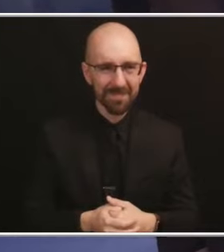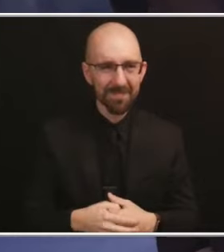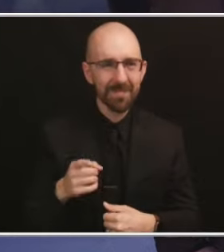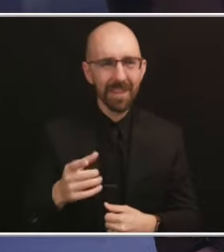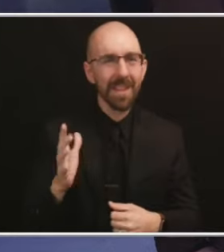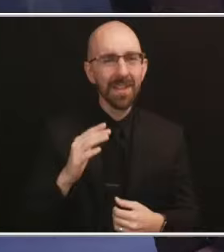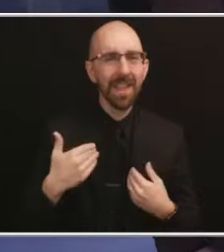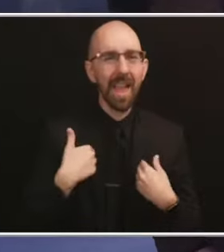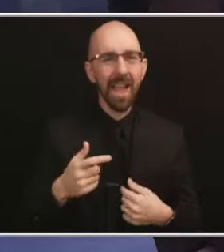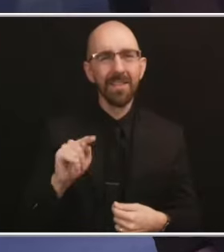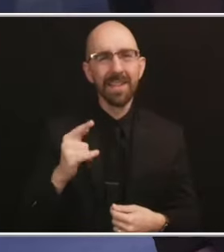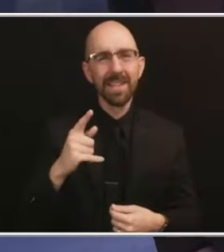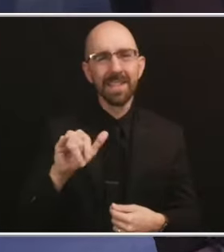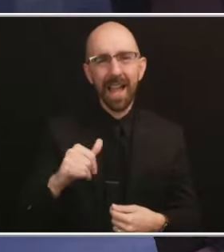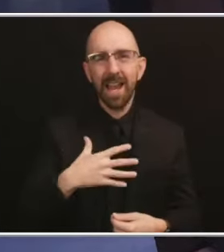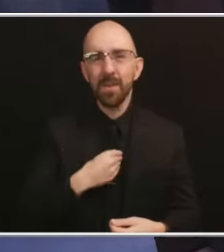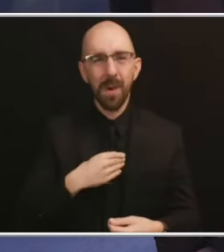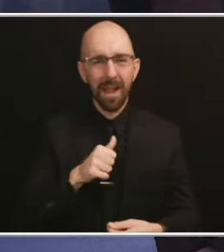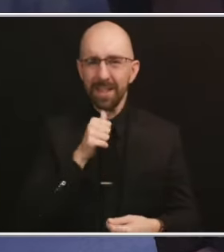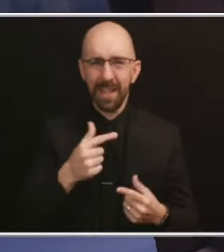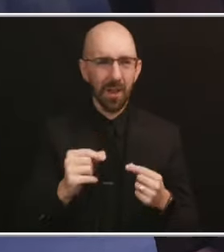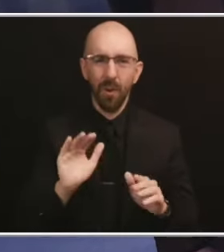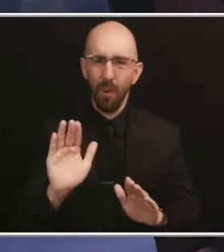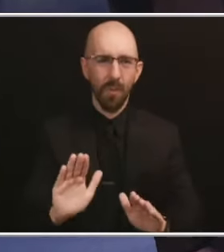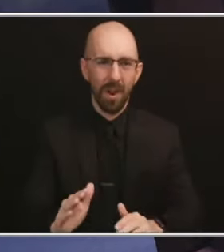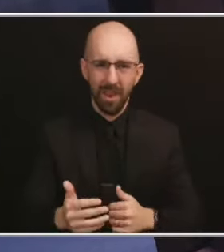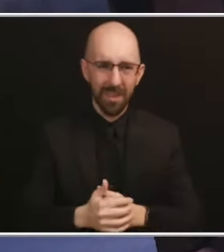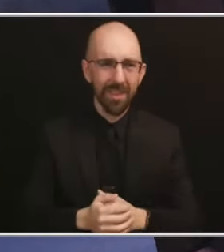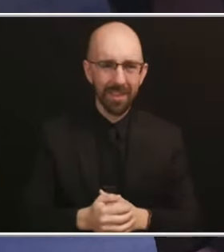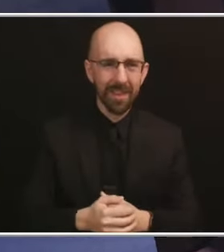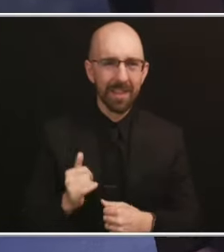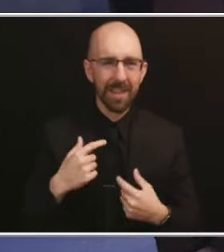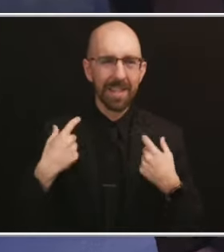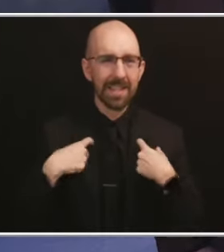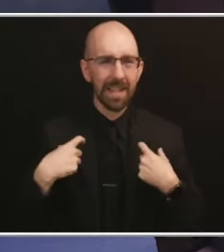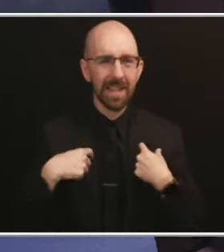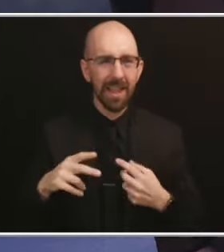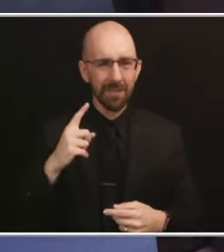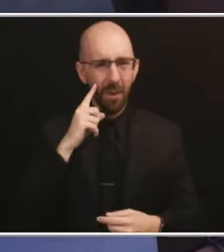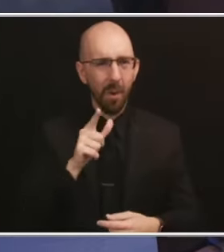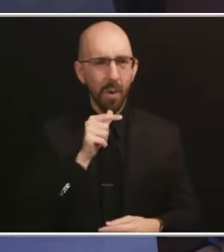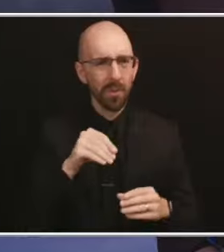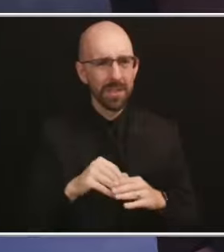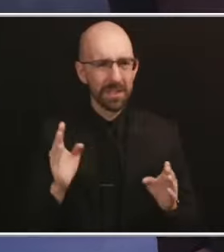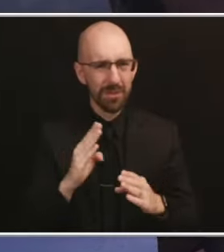go so well. Tank top. I thought people thought, uh-oh, who's in trouble?